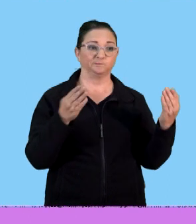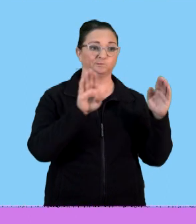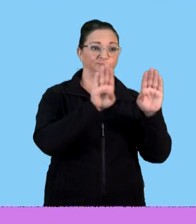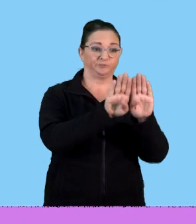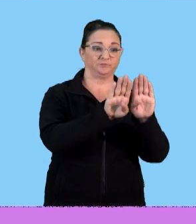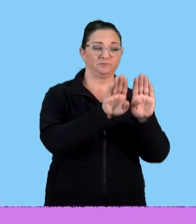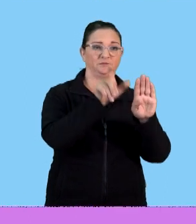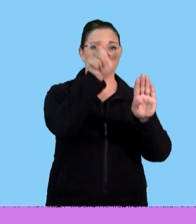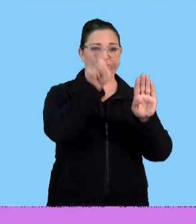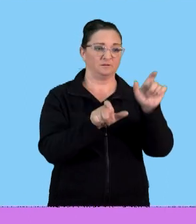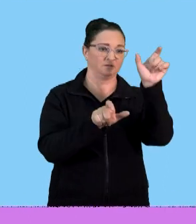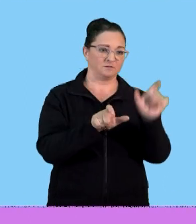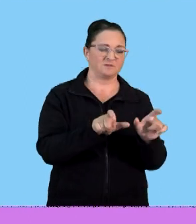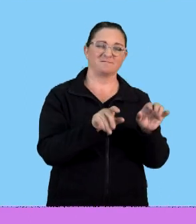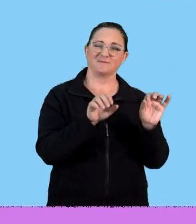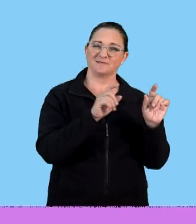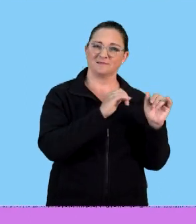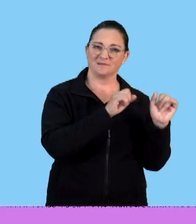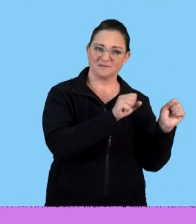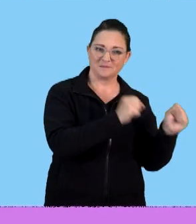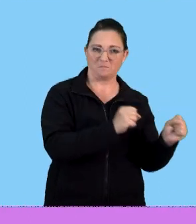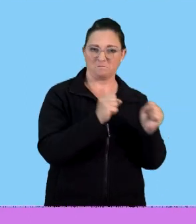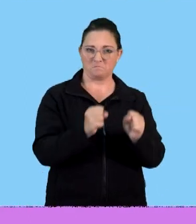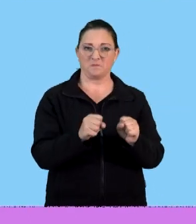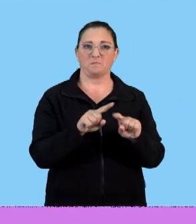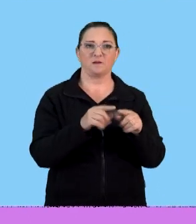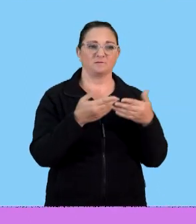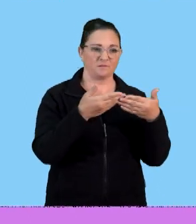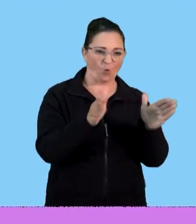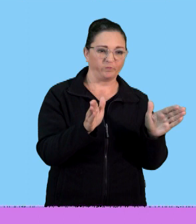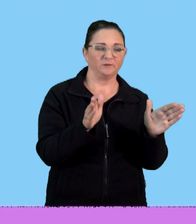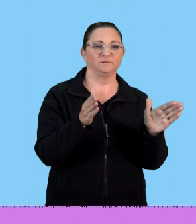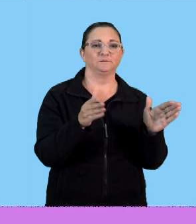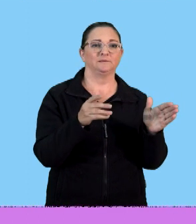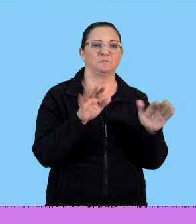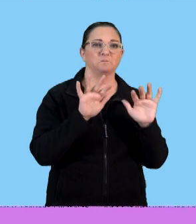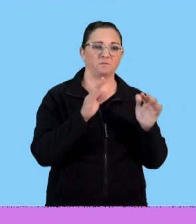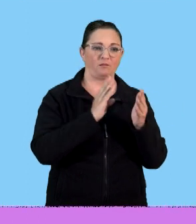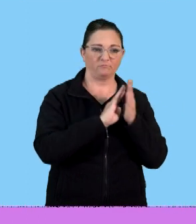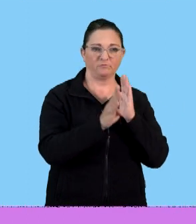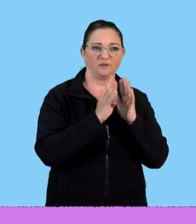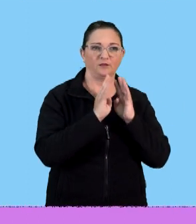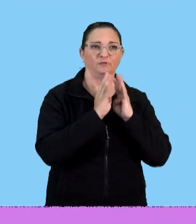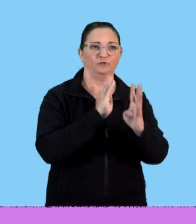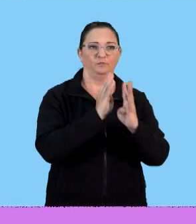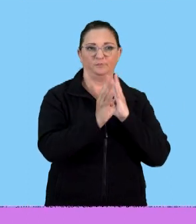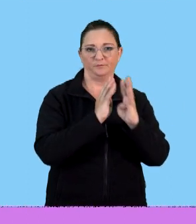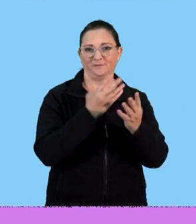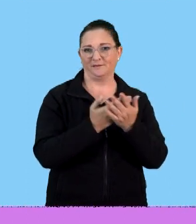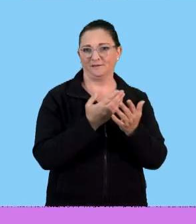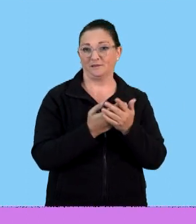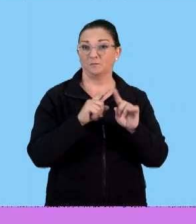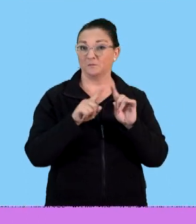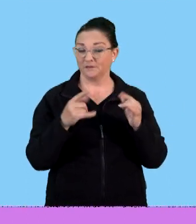it has 2 identical doors that can open to allow for easy flow of people. Right? Further on it